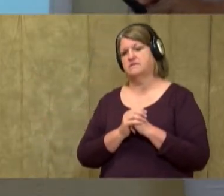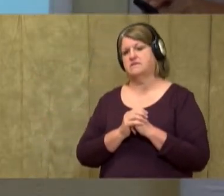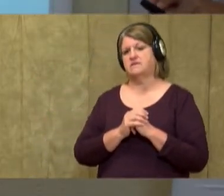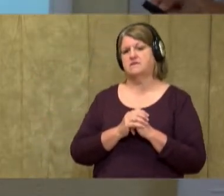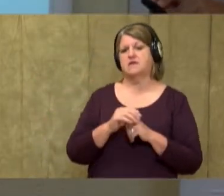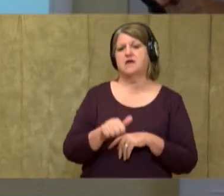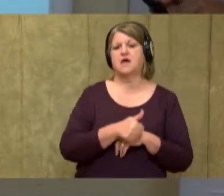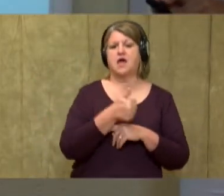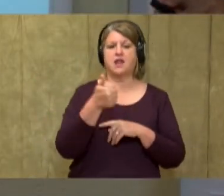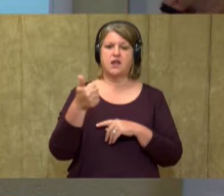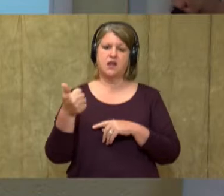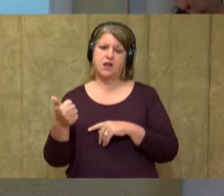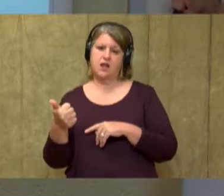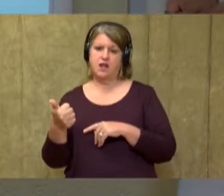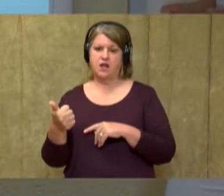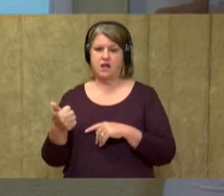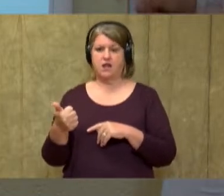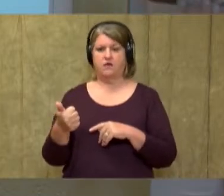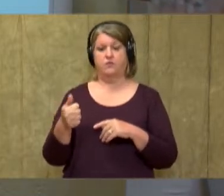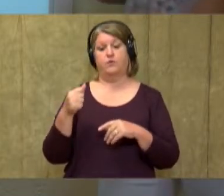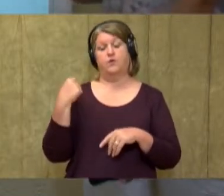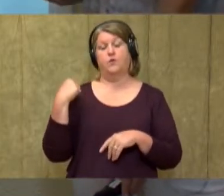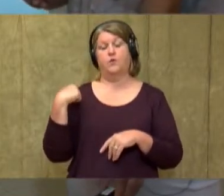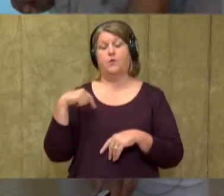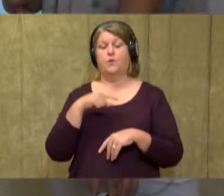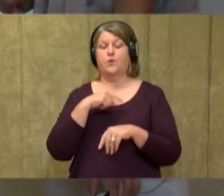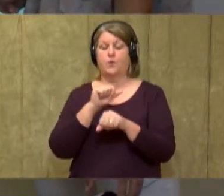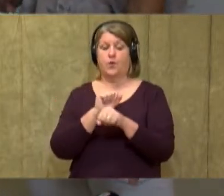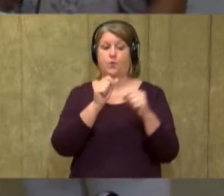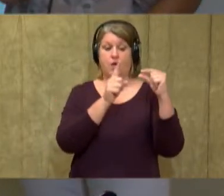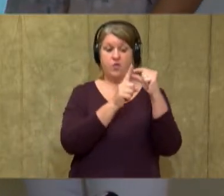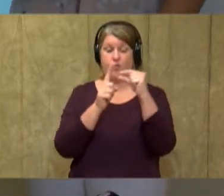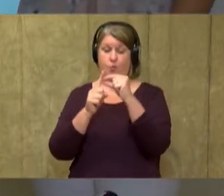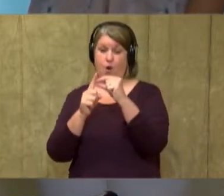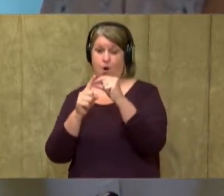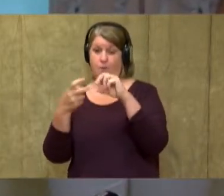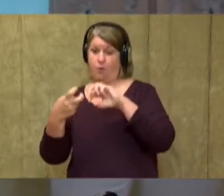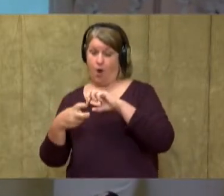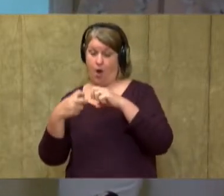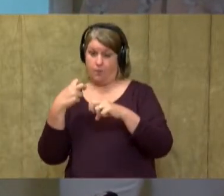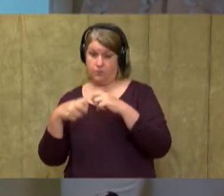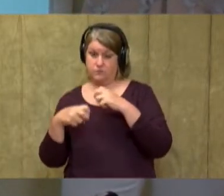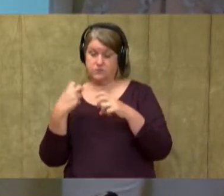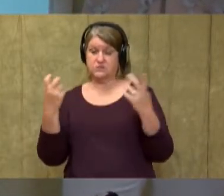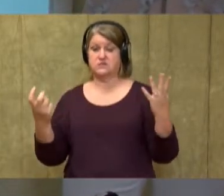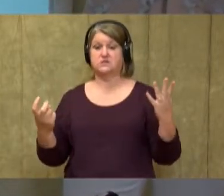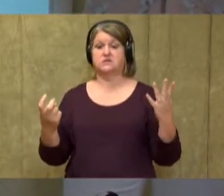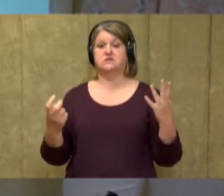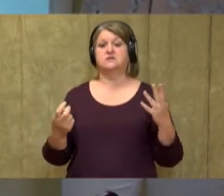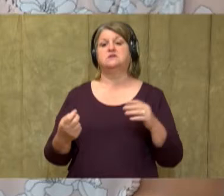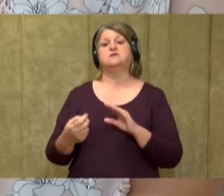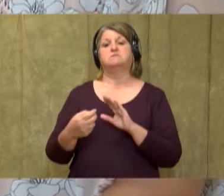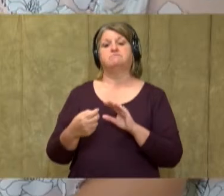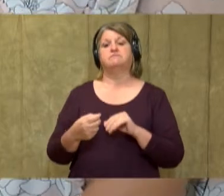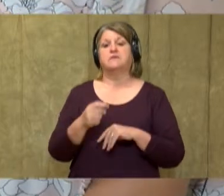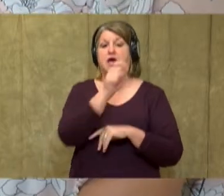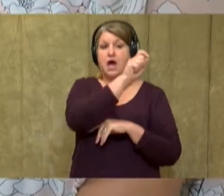Another one, we worked a lot with word problems. Remember when we did word problems, you need to underline the important